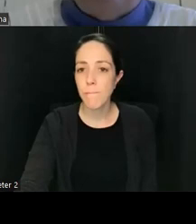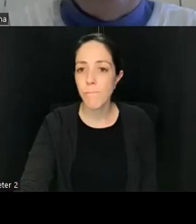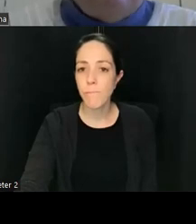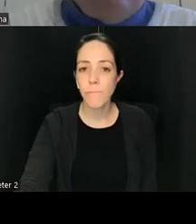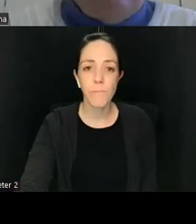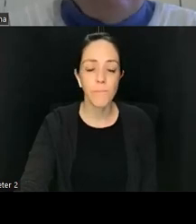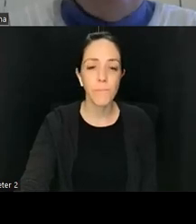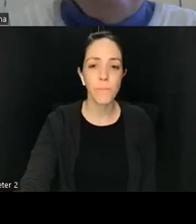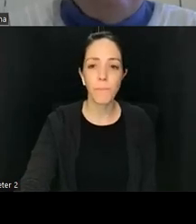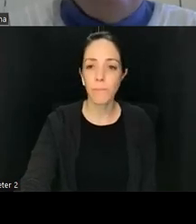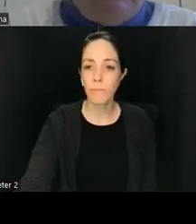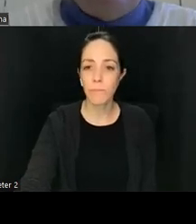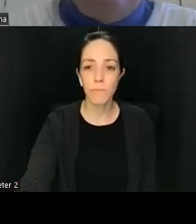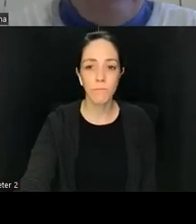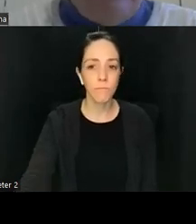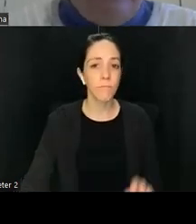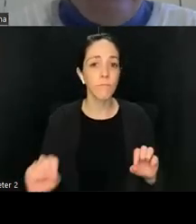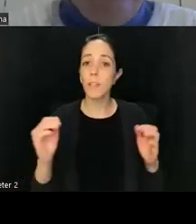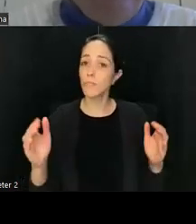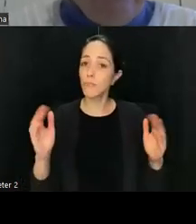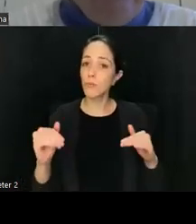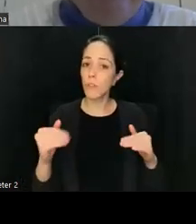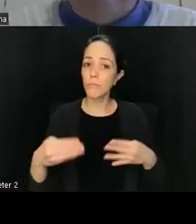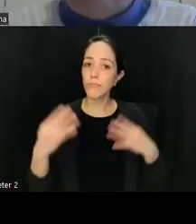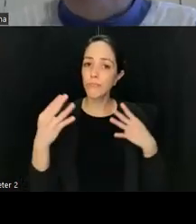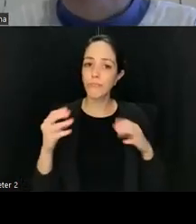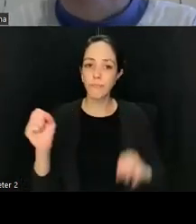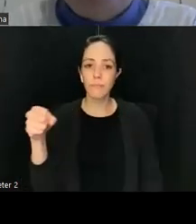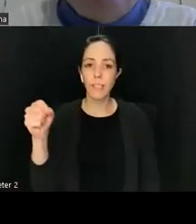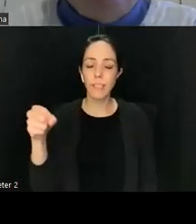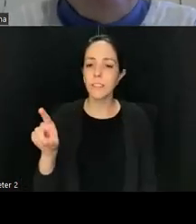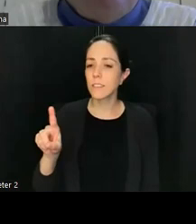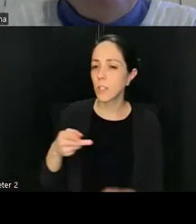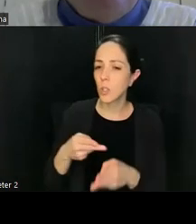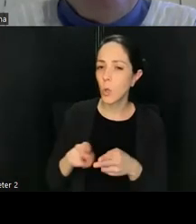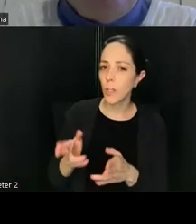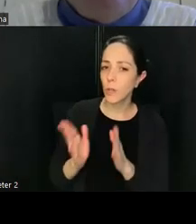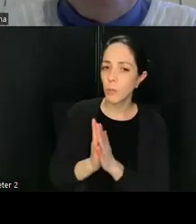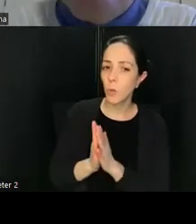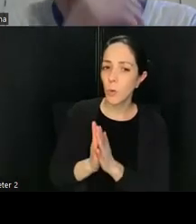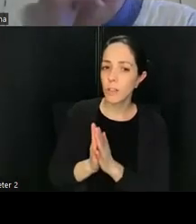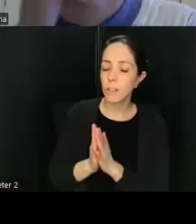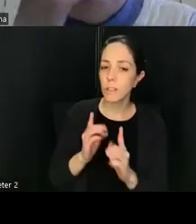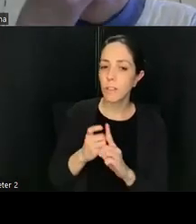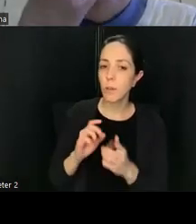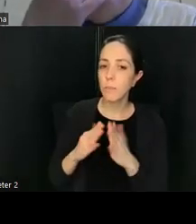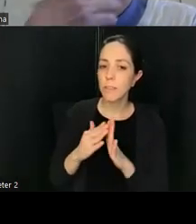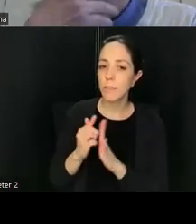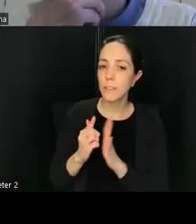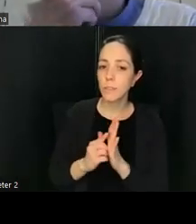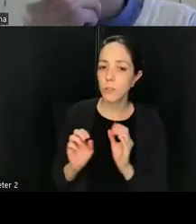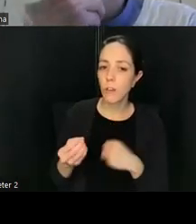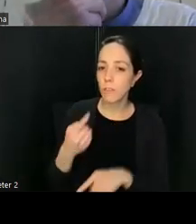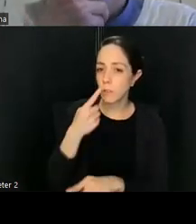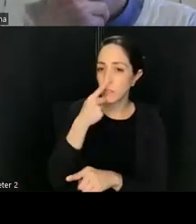Okay, we can move on. Can we move on? Okay. Yes. Thank you. Just a quick request from the city attorney's office. If you can just hold